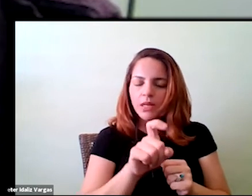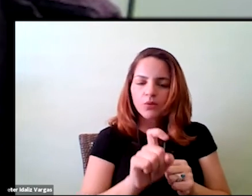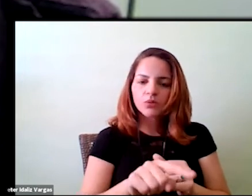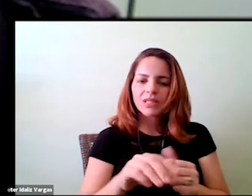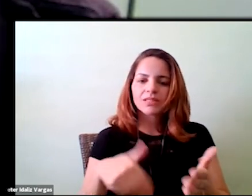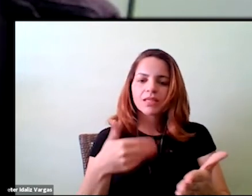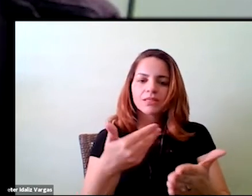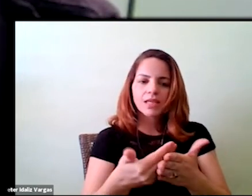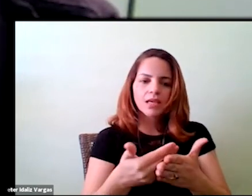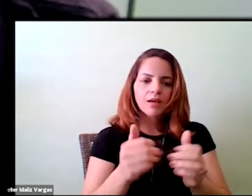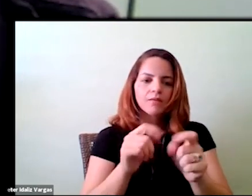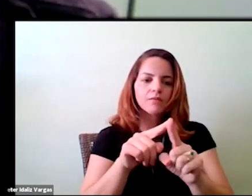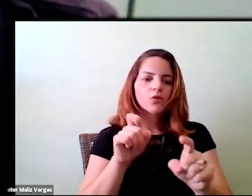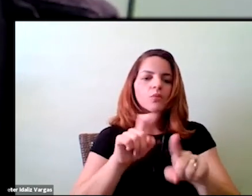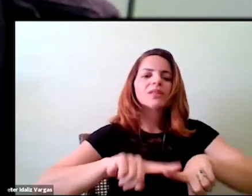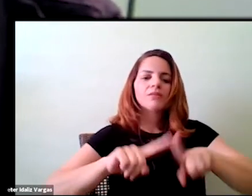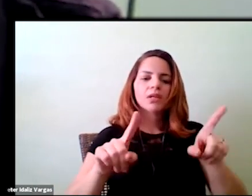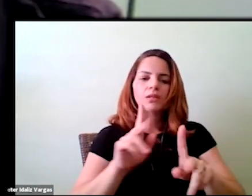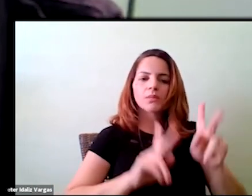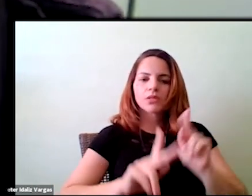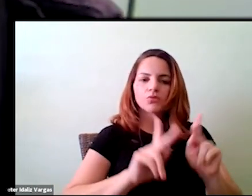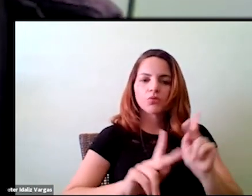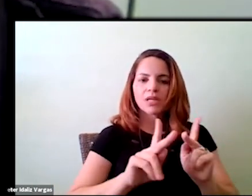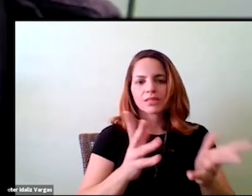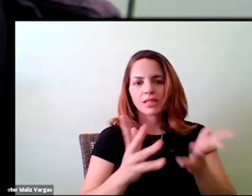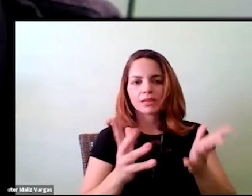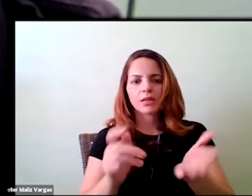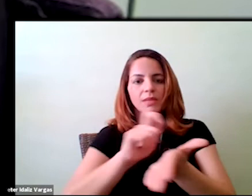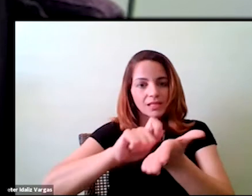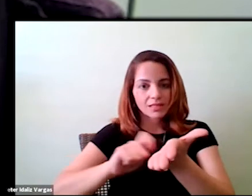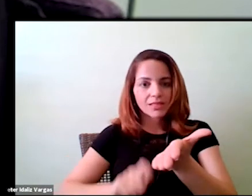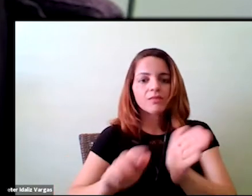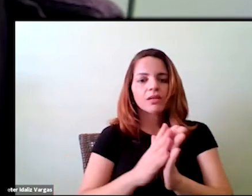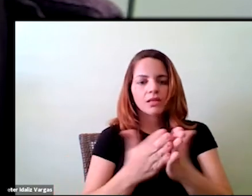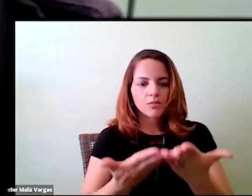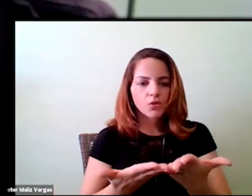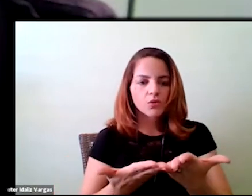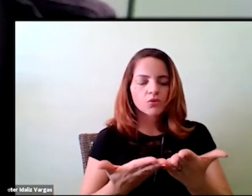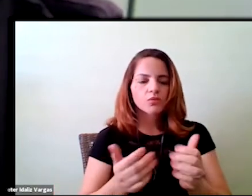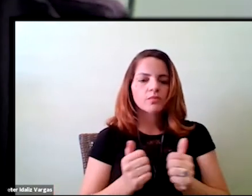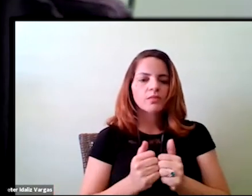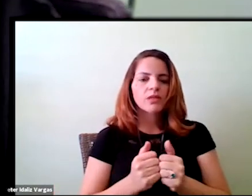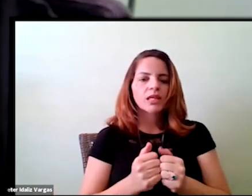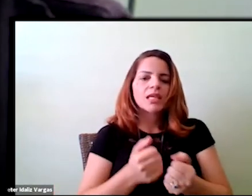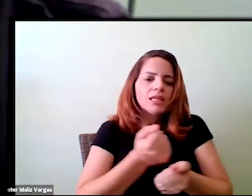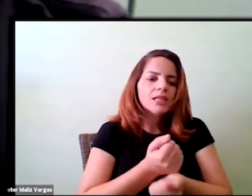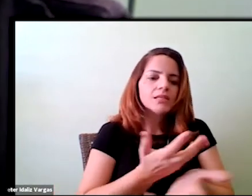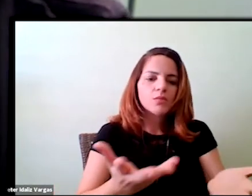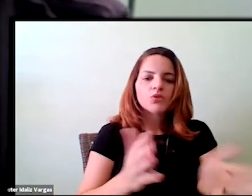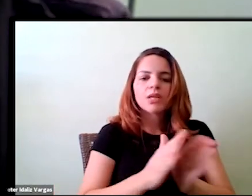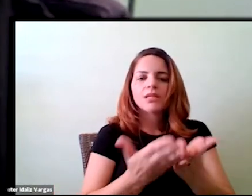publishers and book distributors that send a lot of materials relating to Puerto Rico to my inbox, and then I review those.